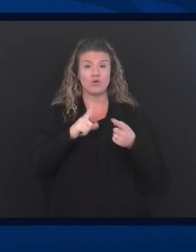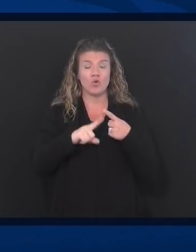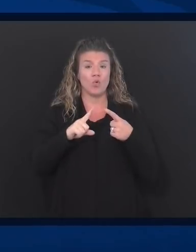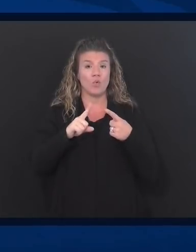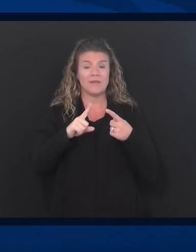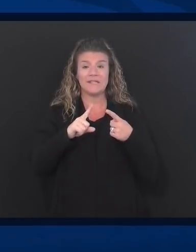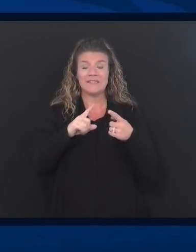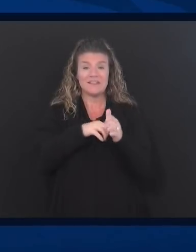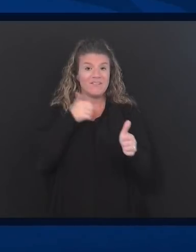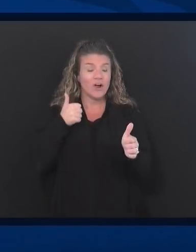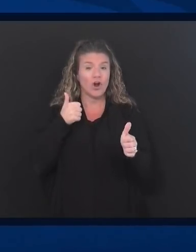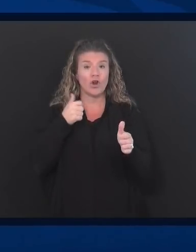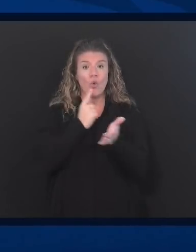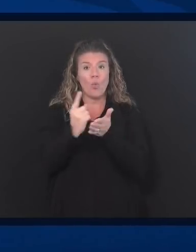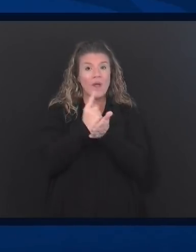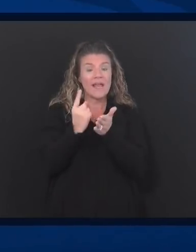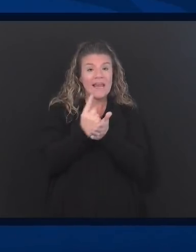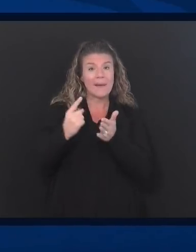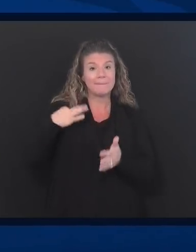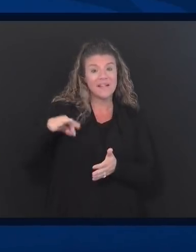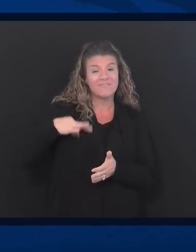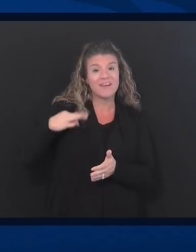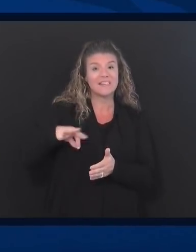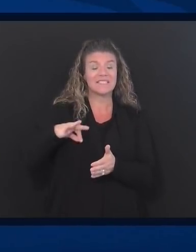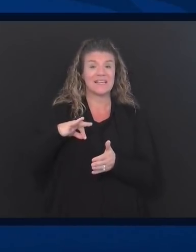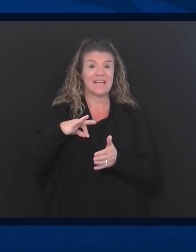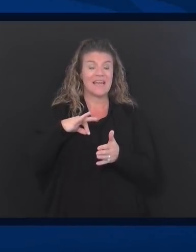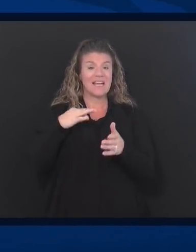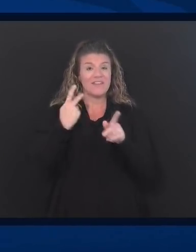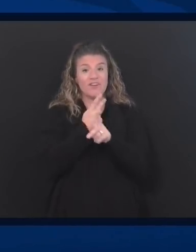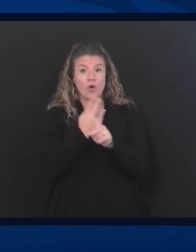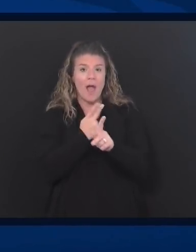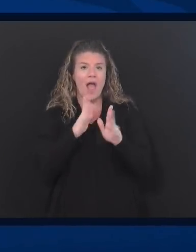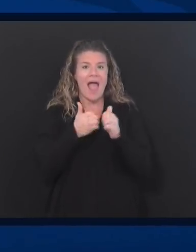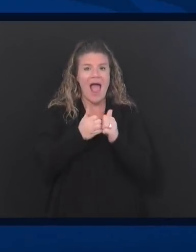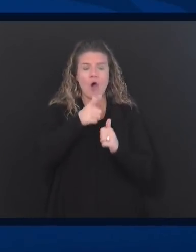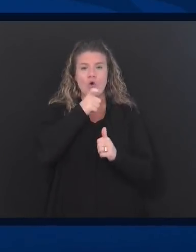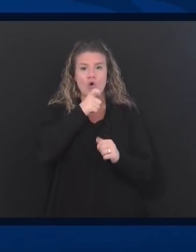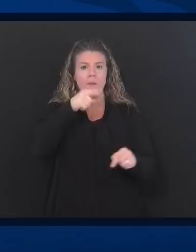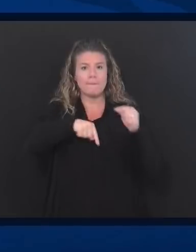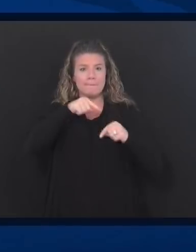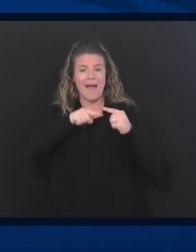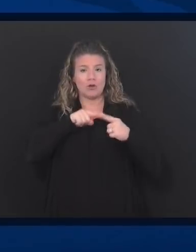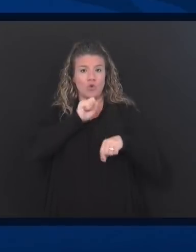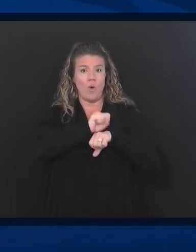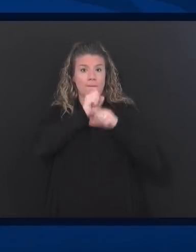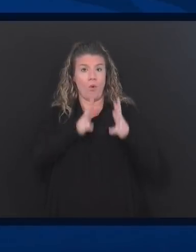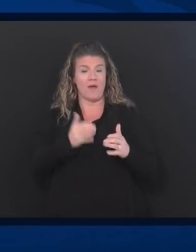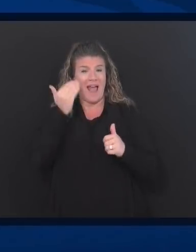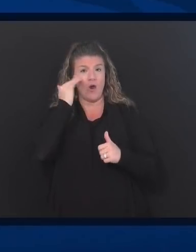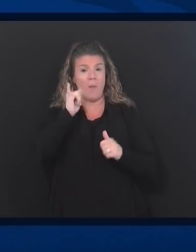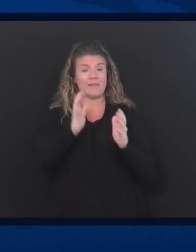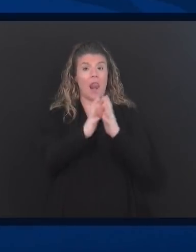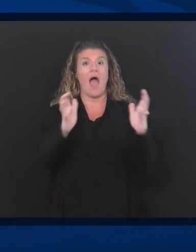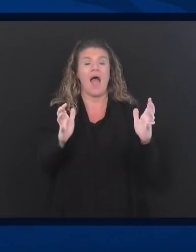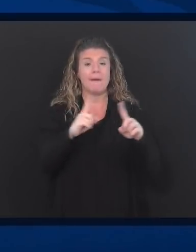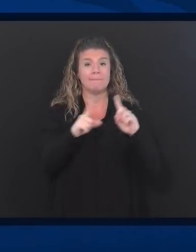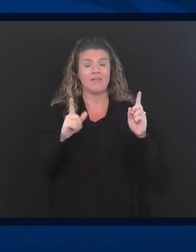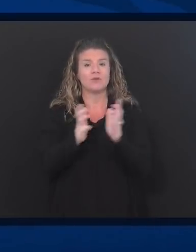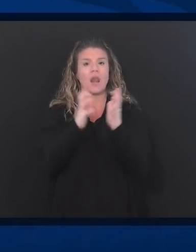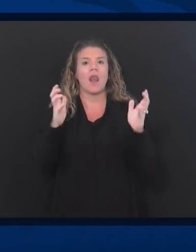calculations and determining chargeability back to specific employers. I know that's a lot at once, but there are a lot of